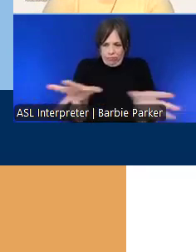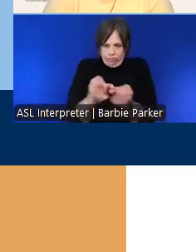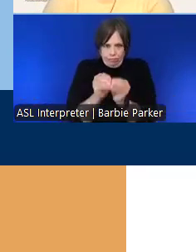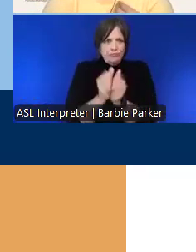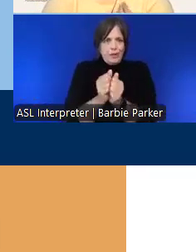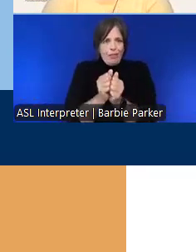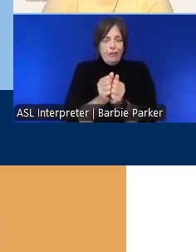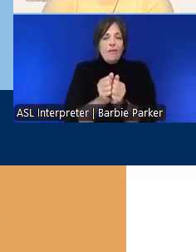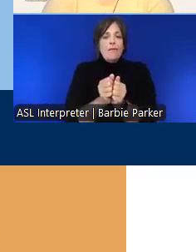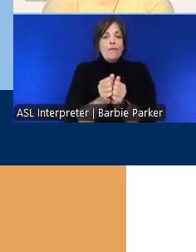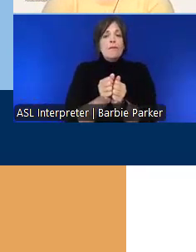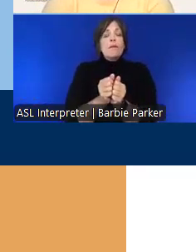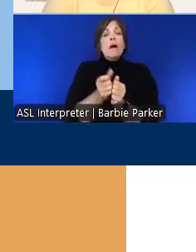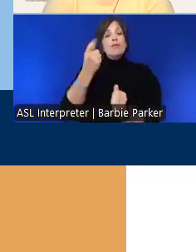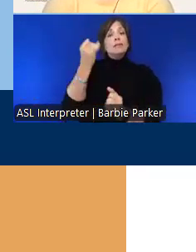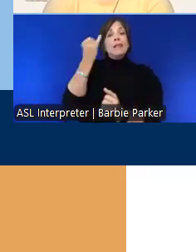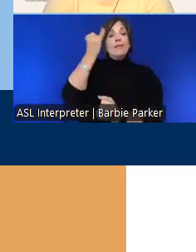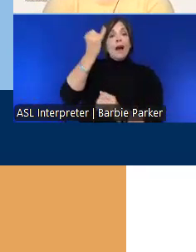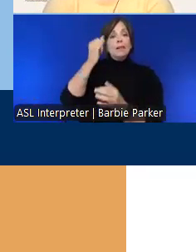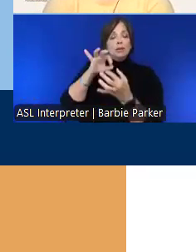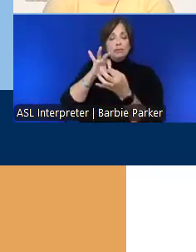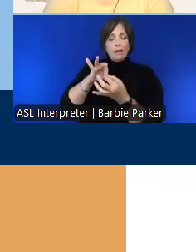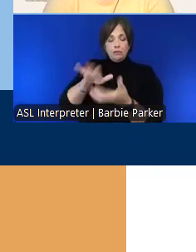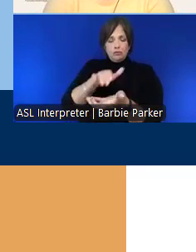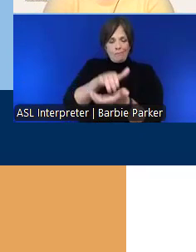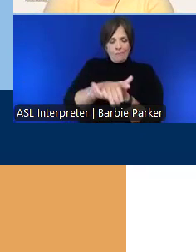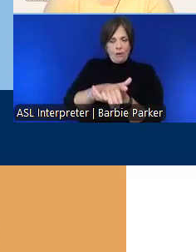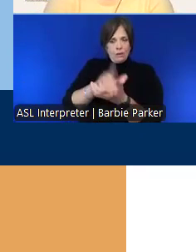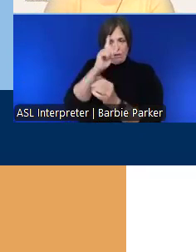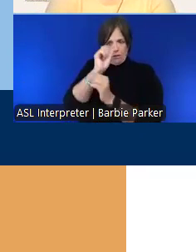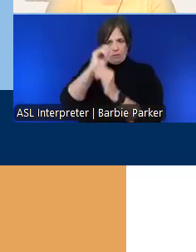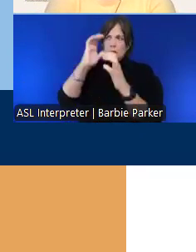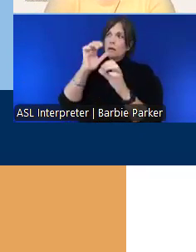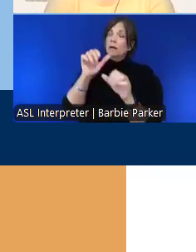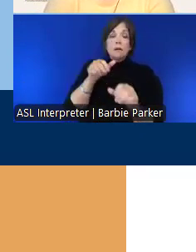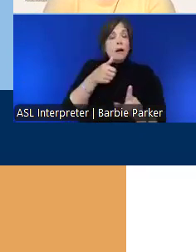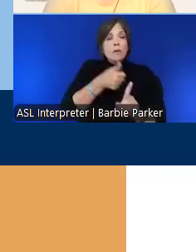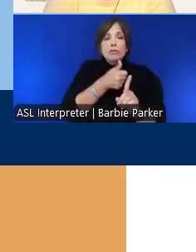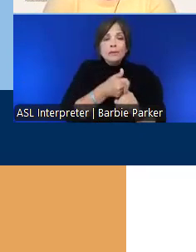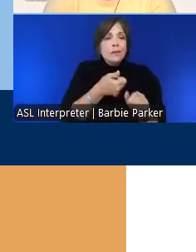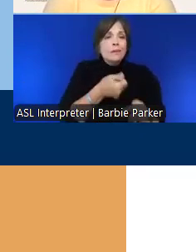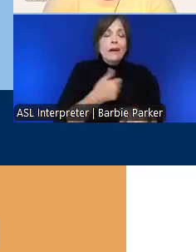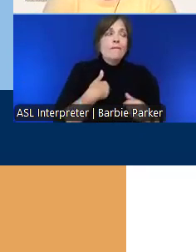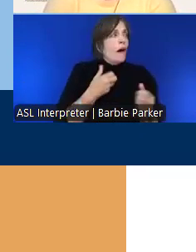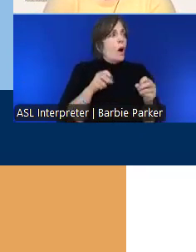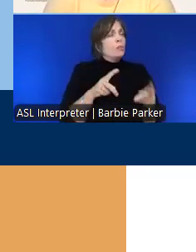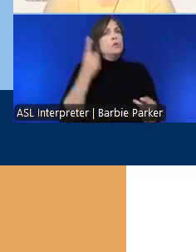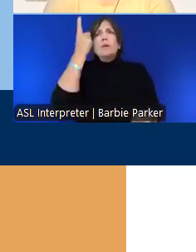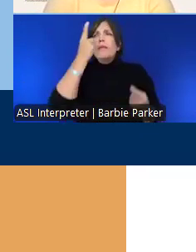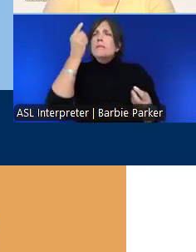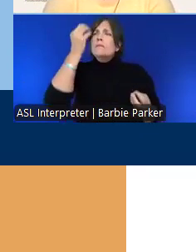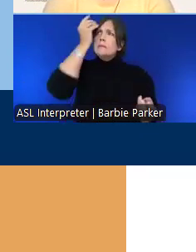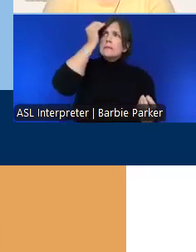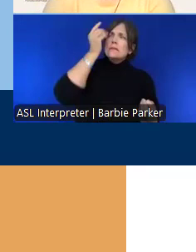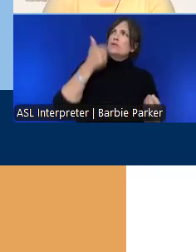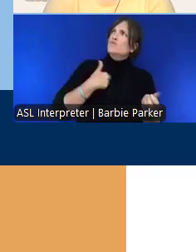even the idea of marriage, right? Do folks have an opportunity to think, to decide if this is something that they want